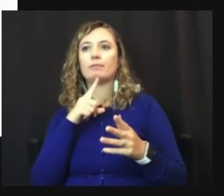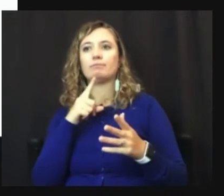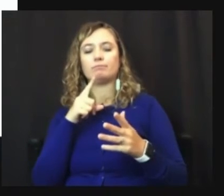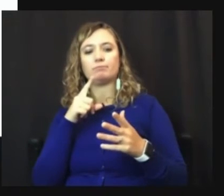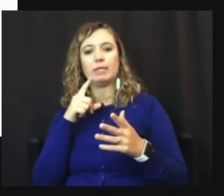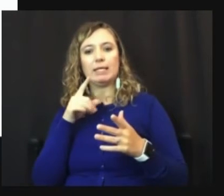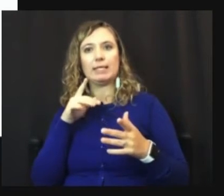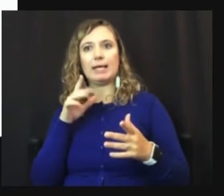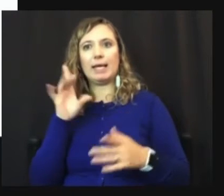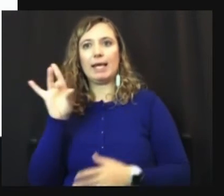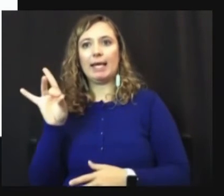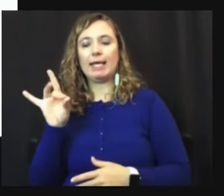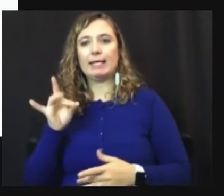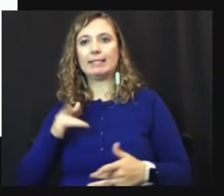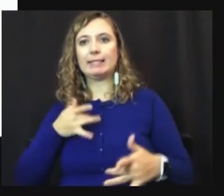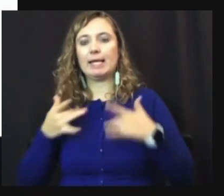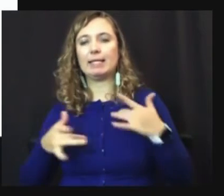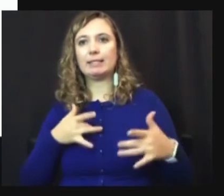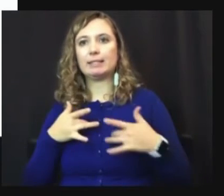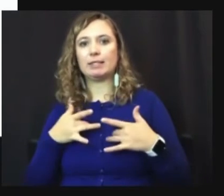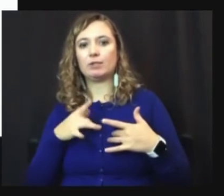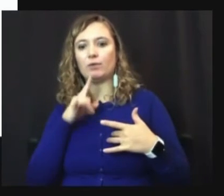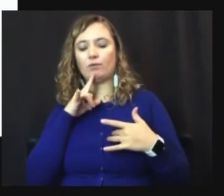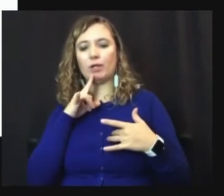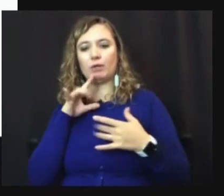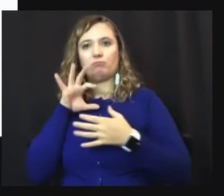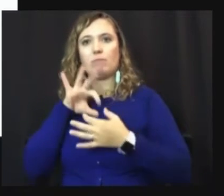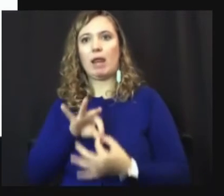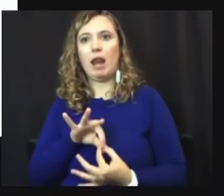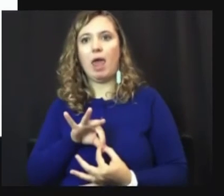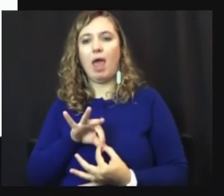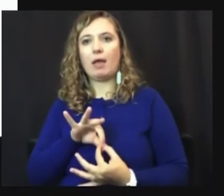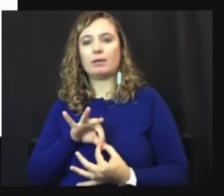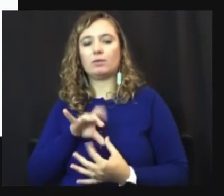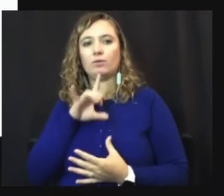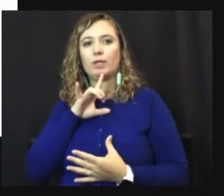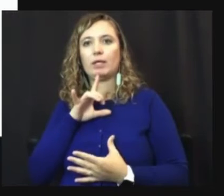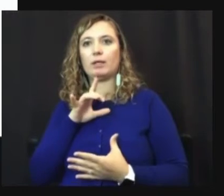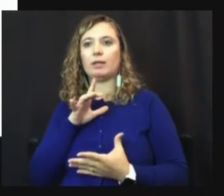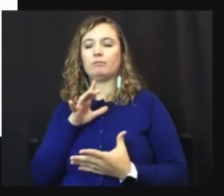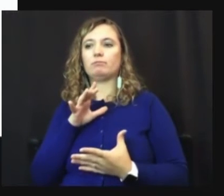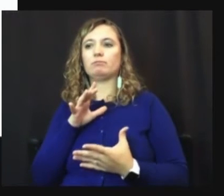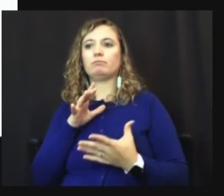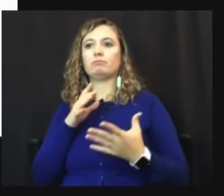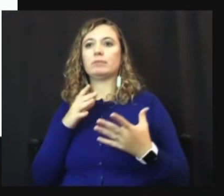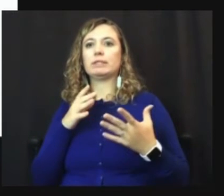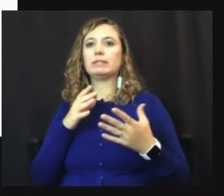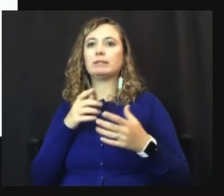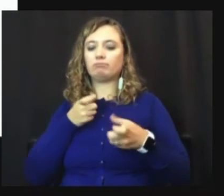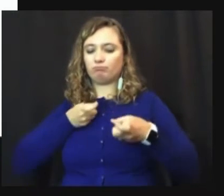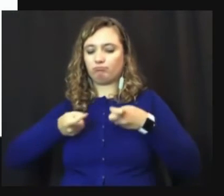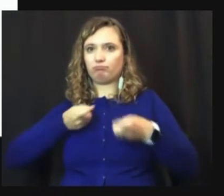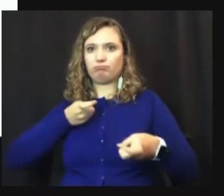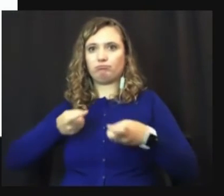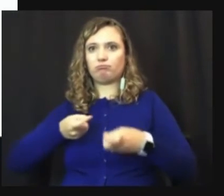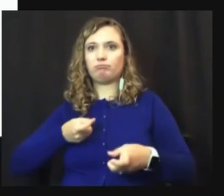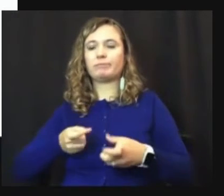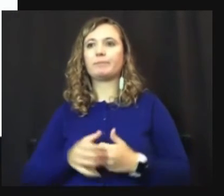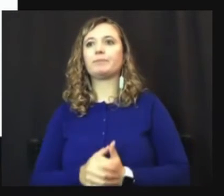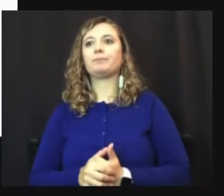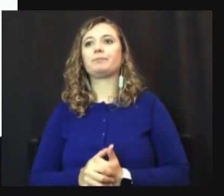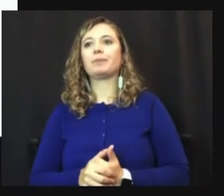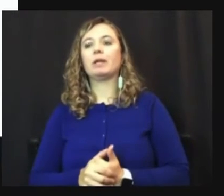That's what it is in its primary form. There are other reasons for stimming, But when it comes down to it, this is where it is in